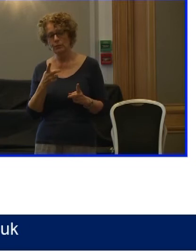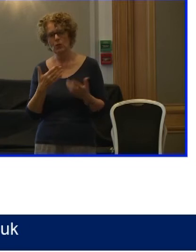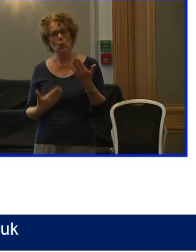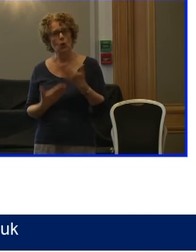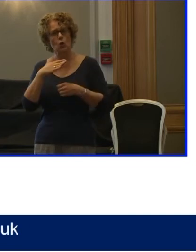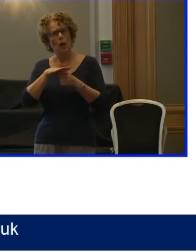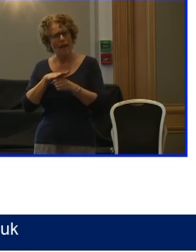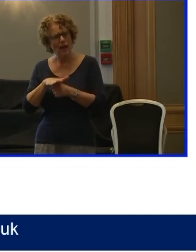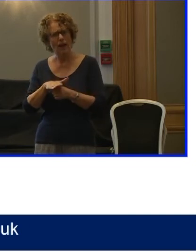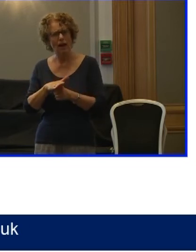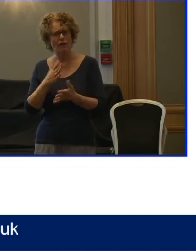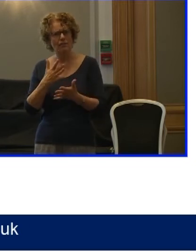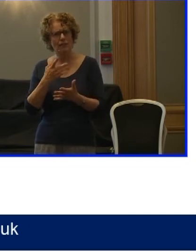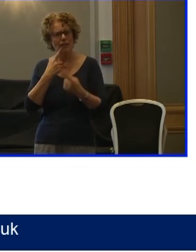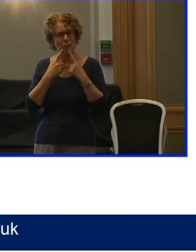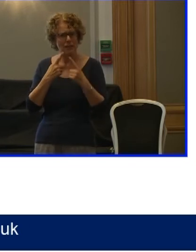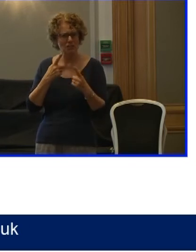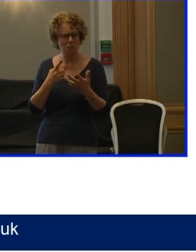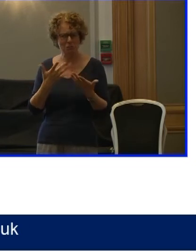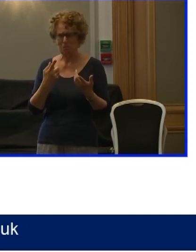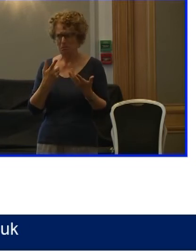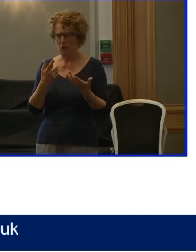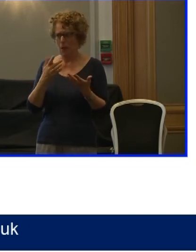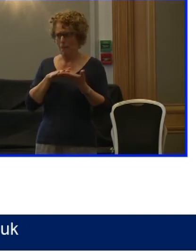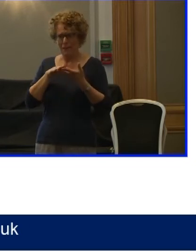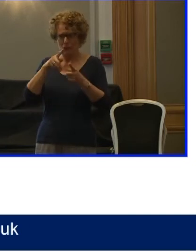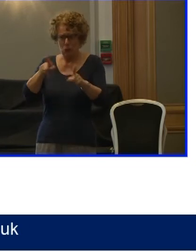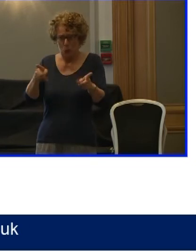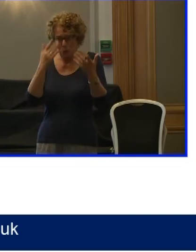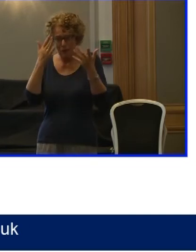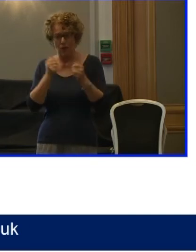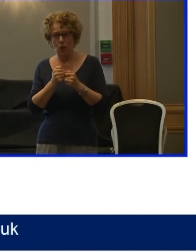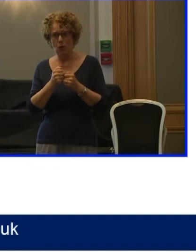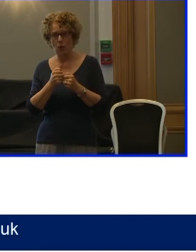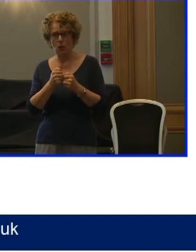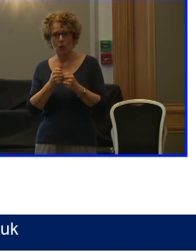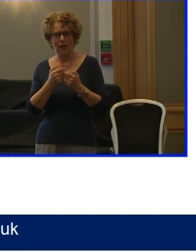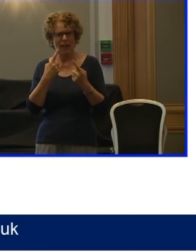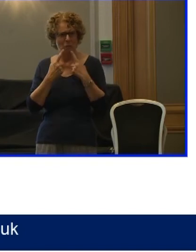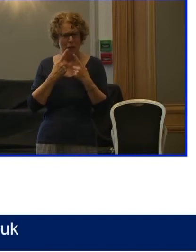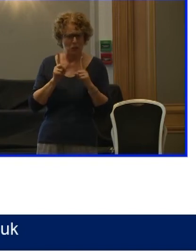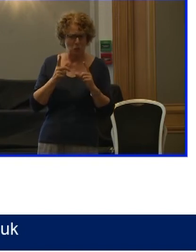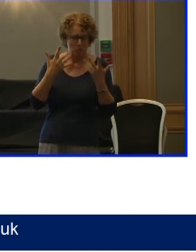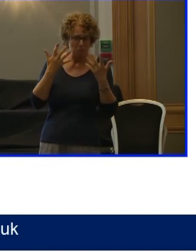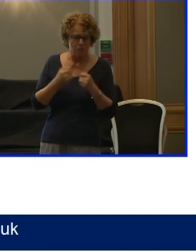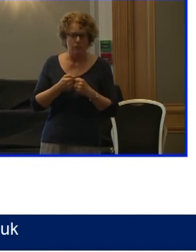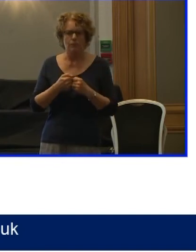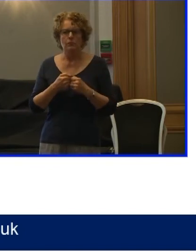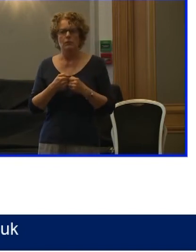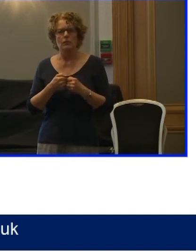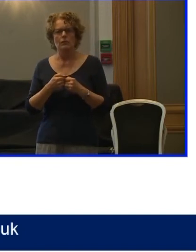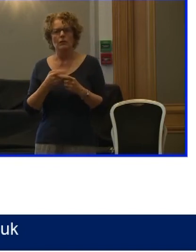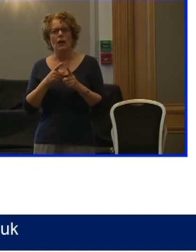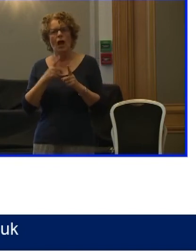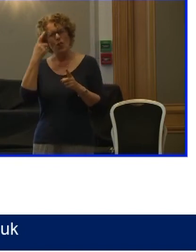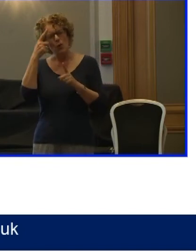of statistical information for us, so we're not sure what that means to us and what we can do with that information as we've just started our analysis. But we